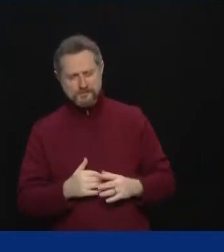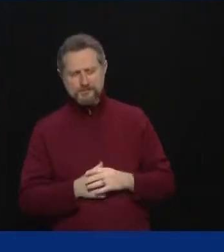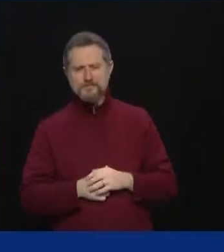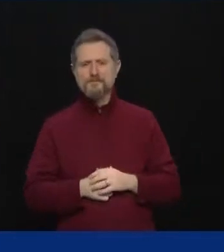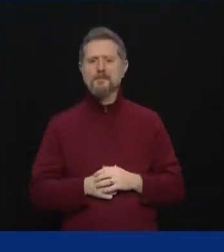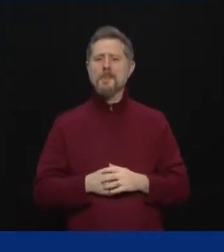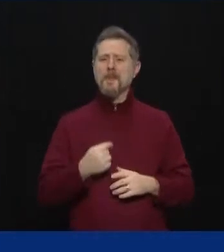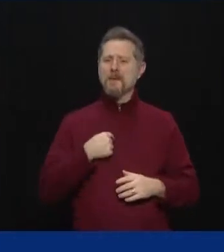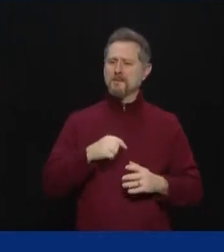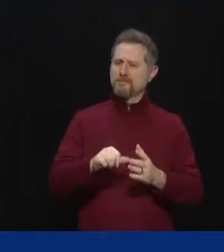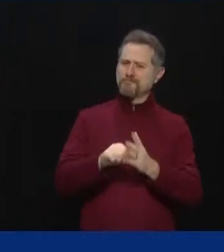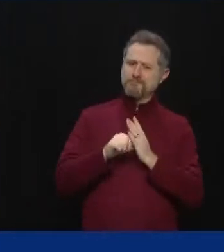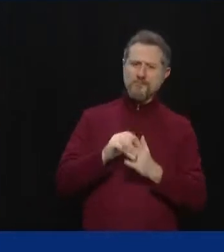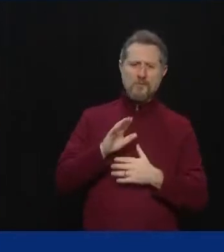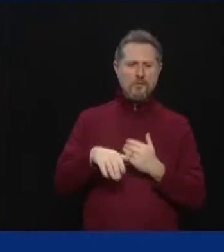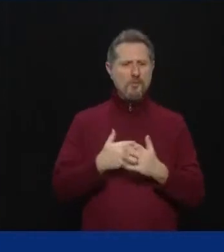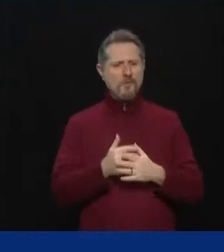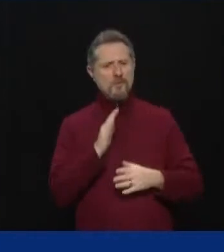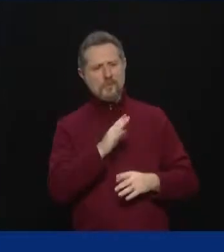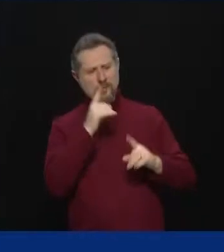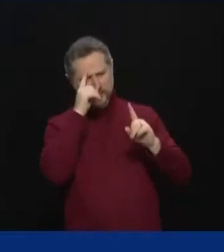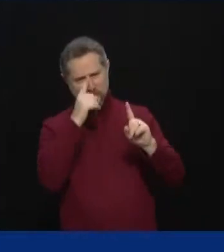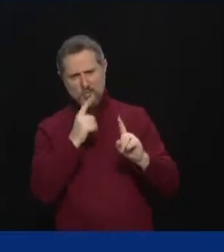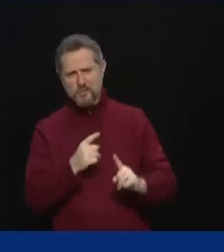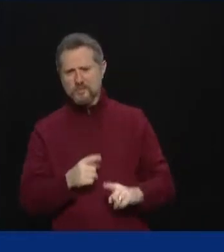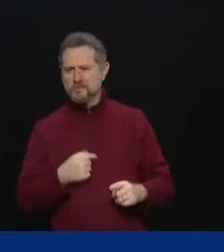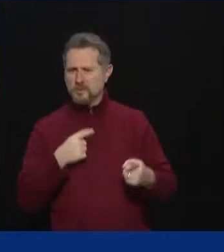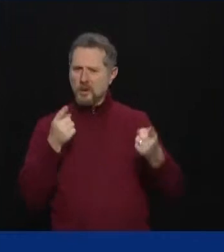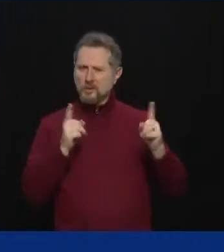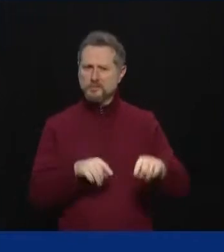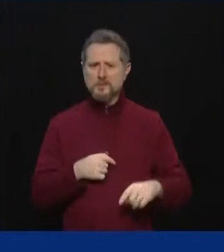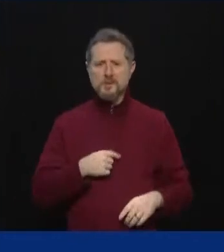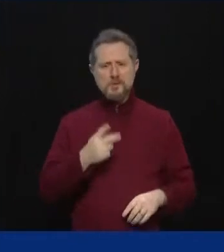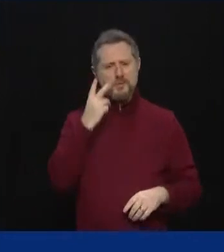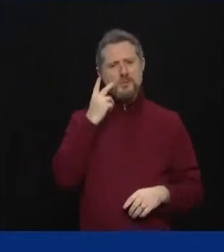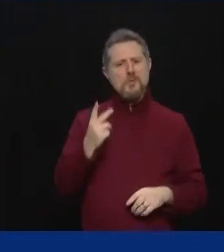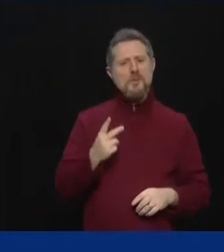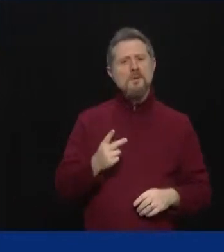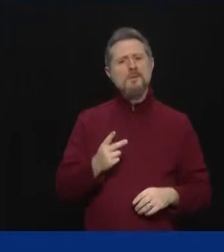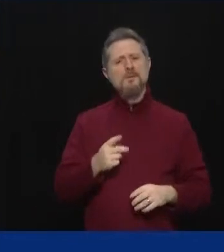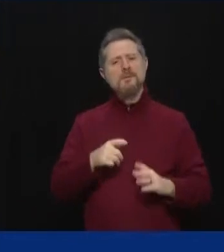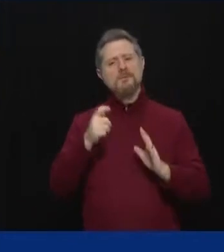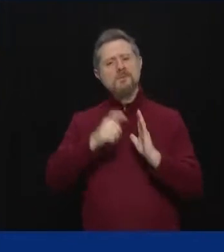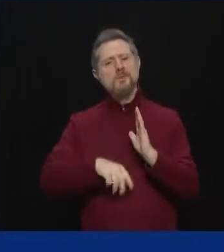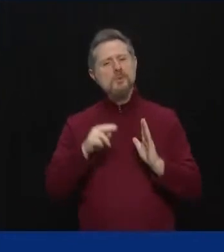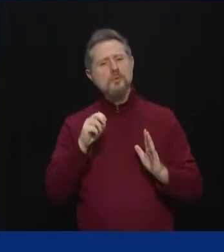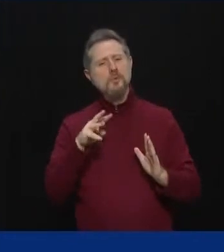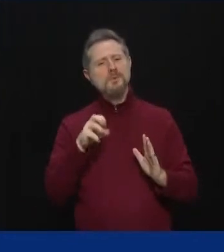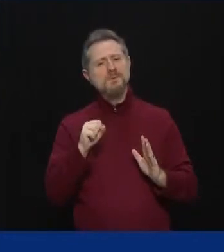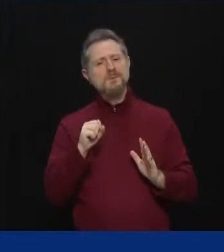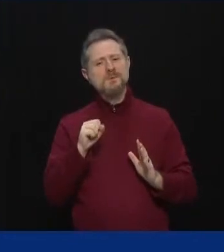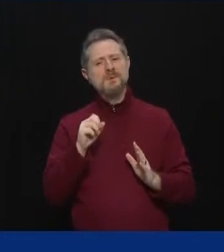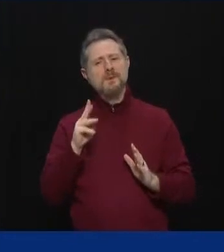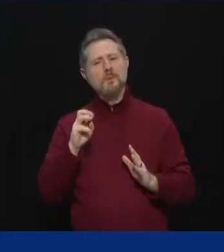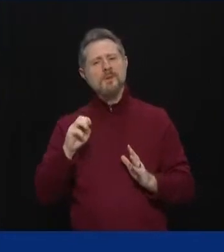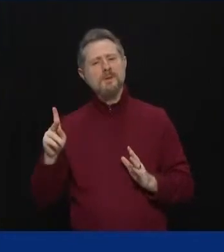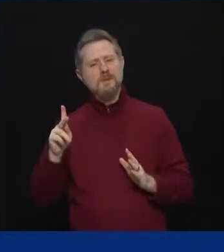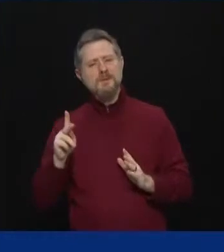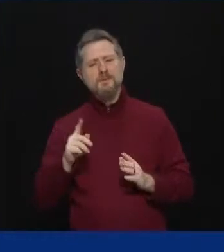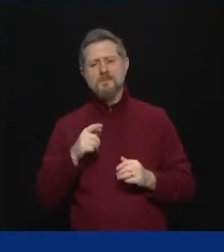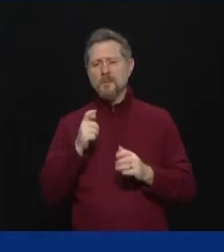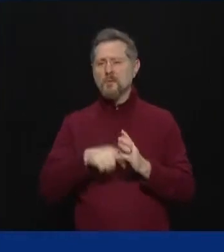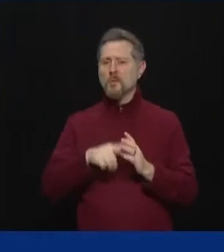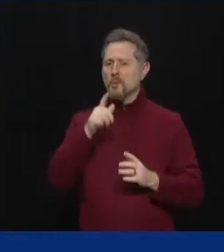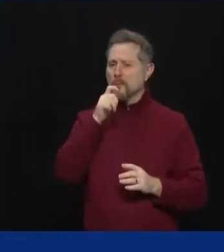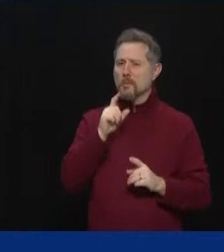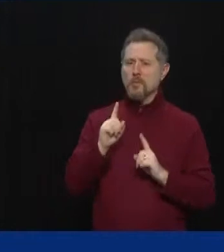you made. And just, I do want to see this in the Newsweek article. Just remind everybody who's filling up the hospitals. 10 times more likely